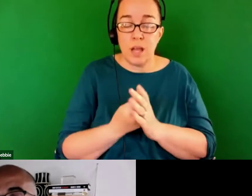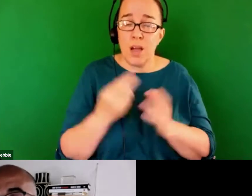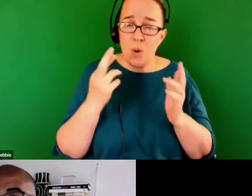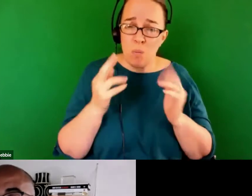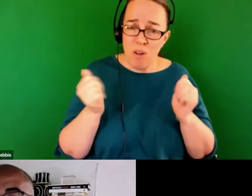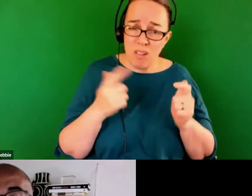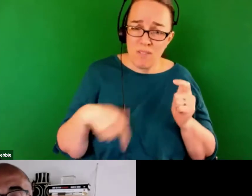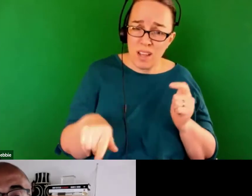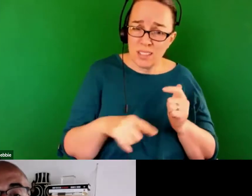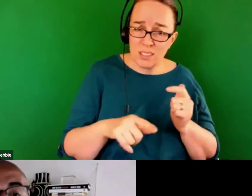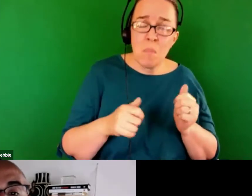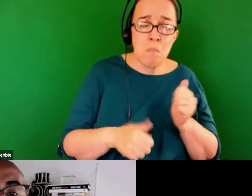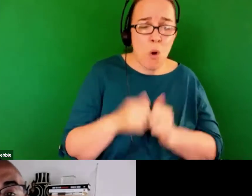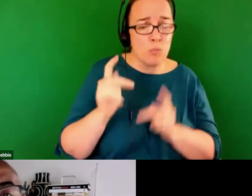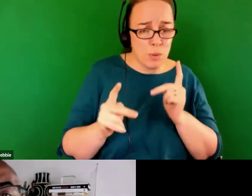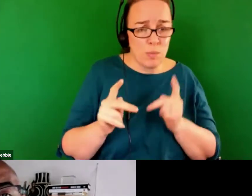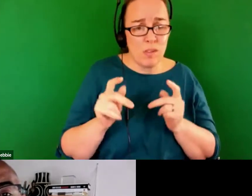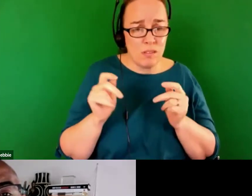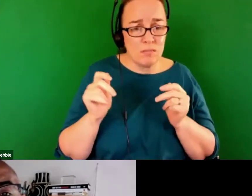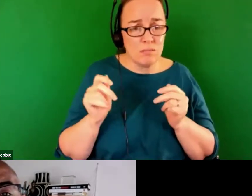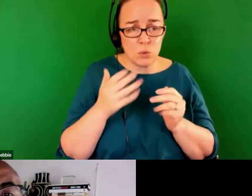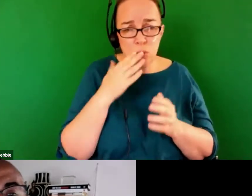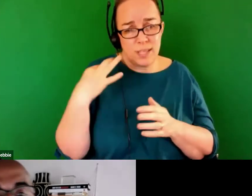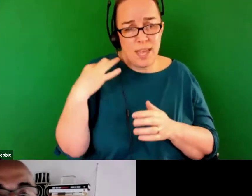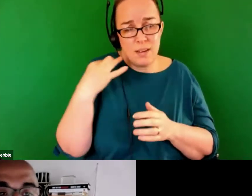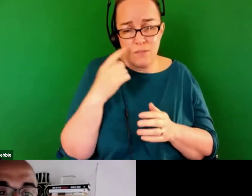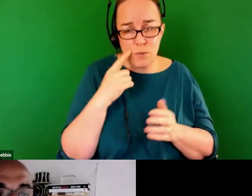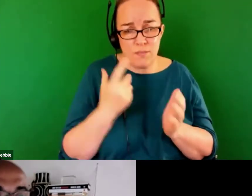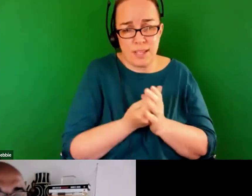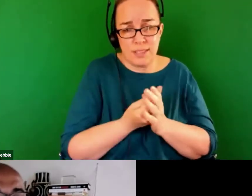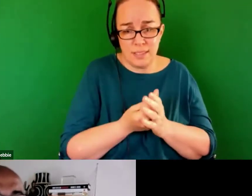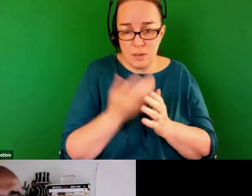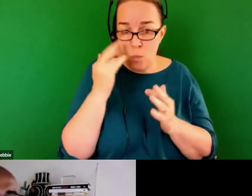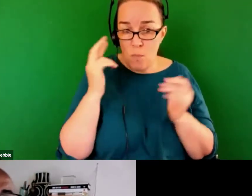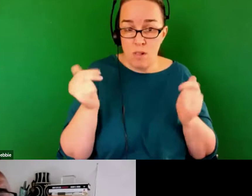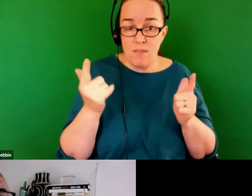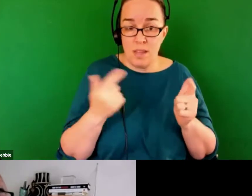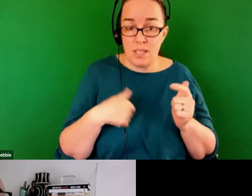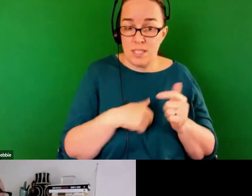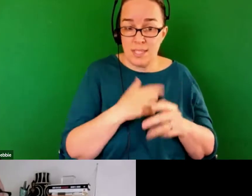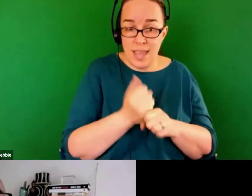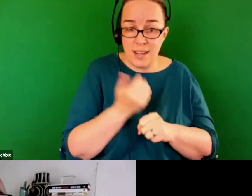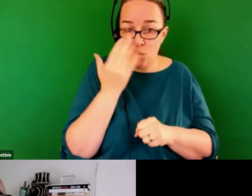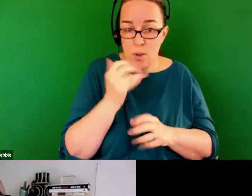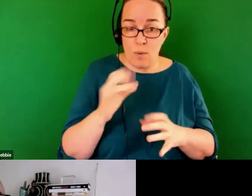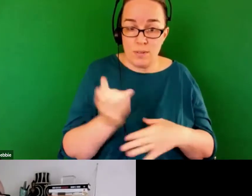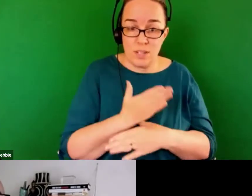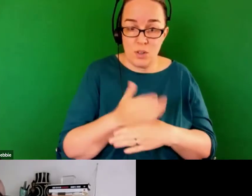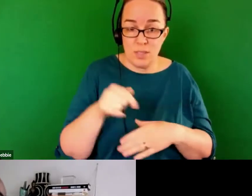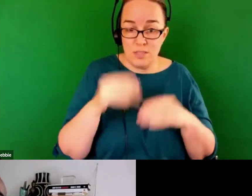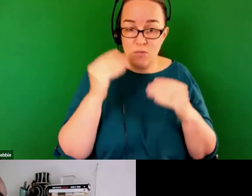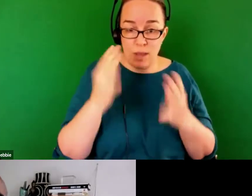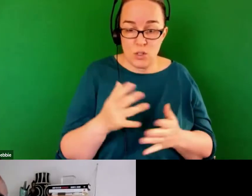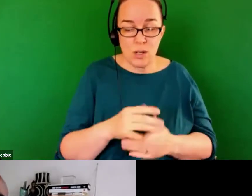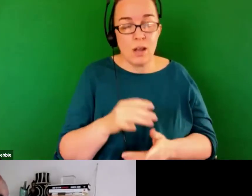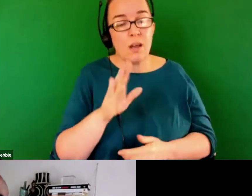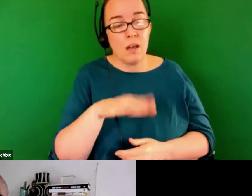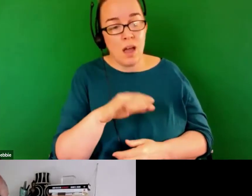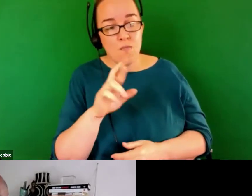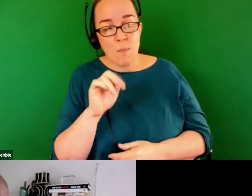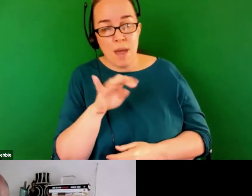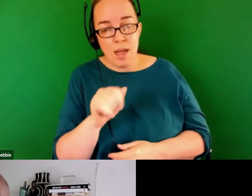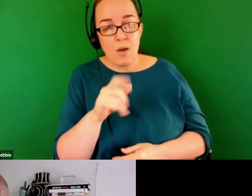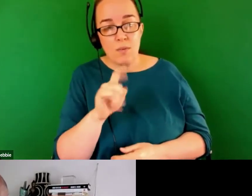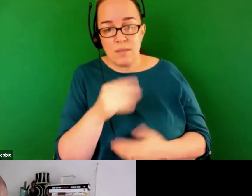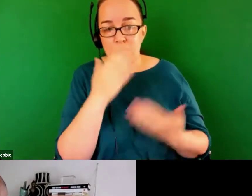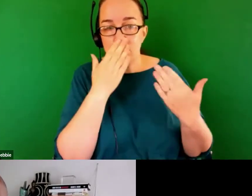are. Yeah. I hope all of us get it. That's what I'm hoping. And share this information. Please share this information. All right. So, Rebecca, we'll have to